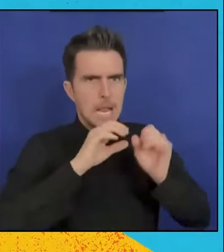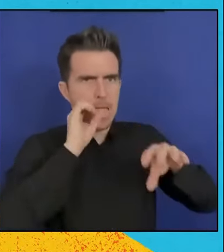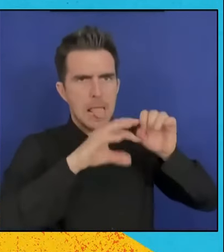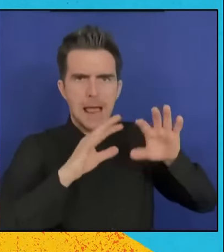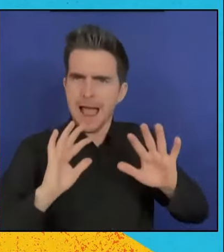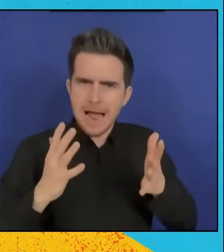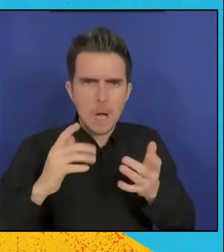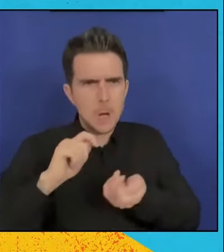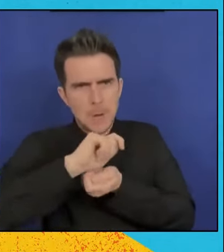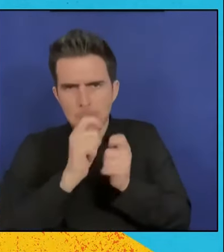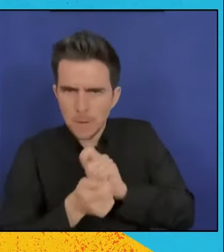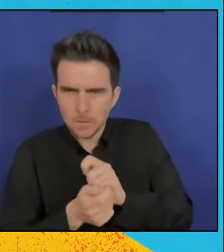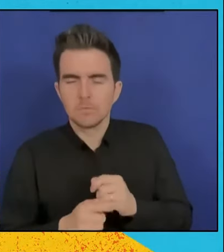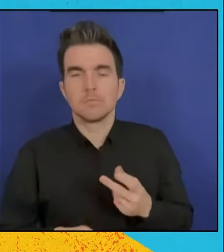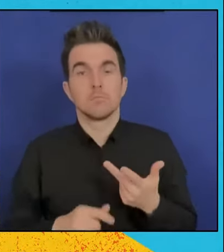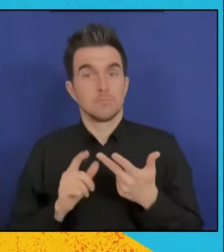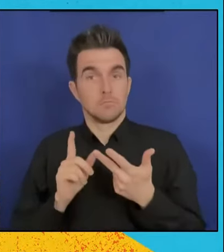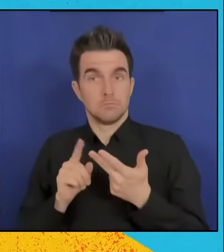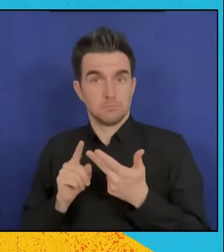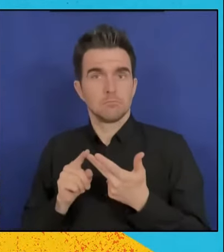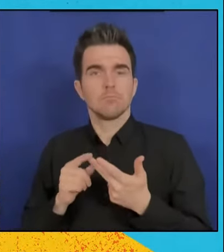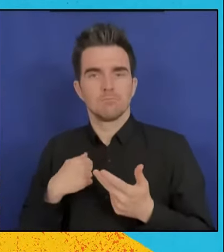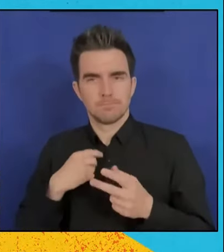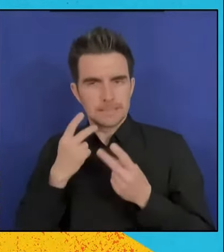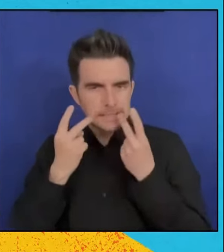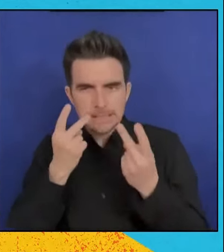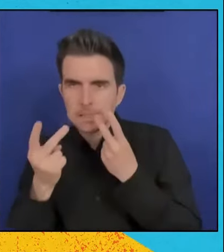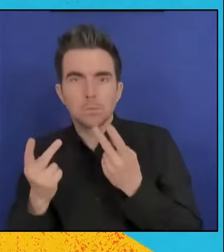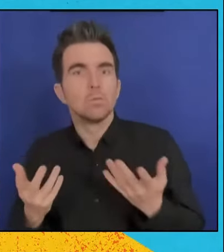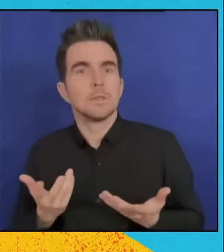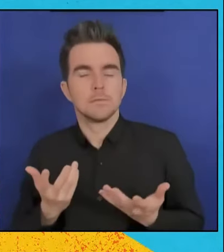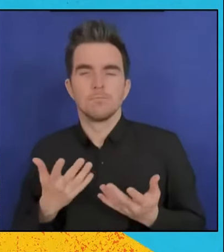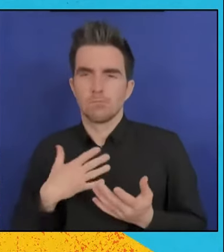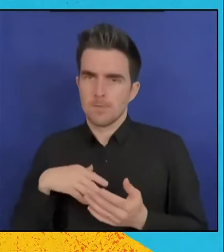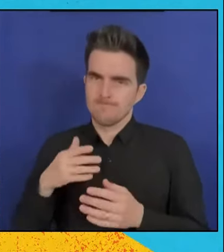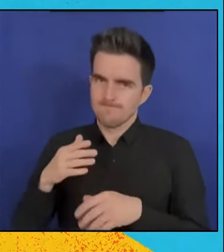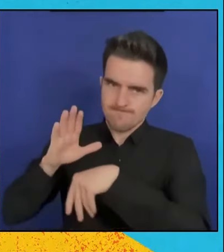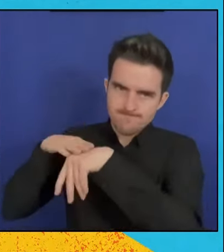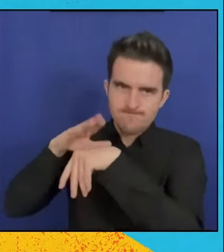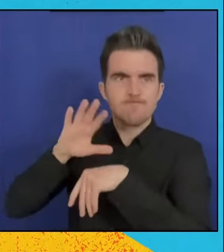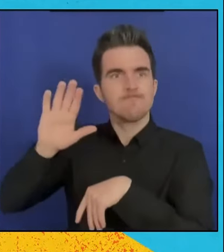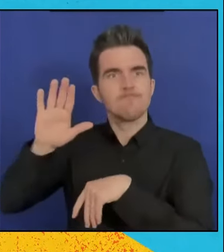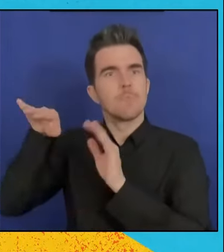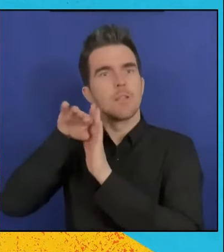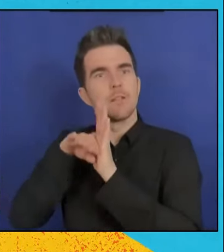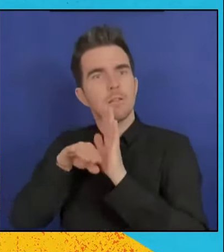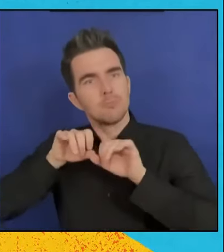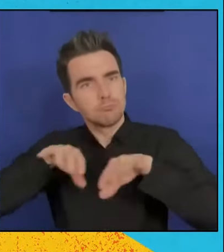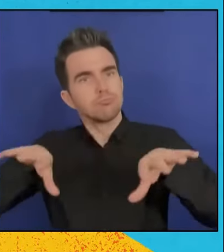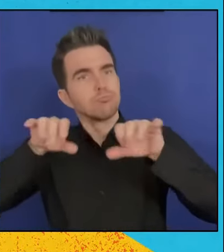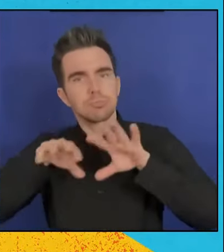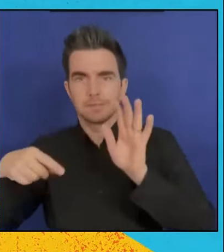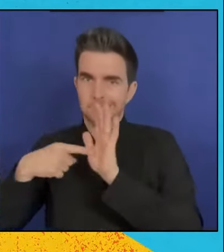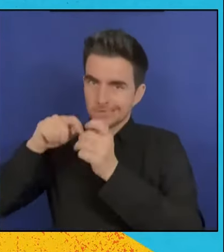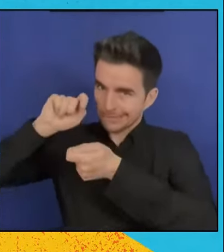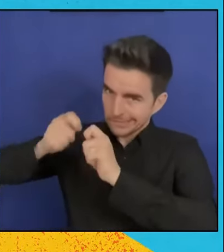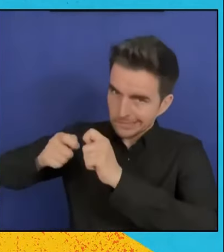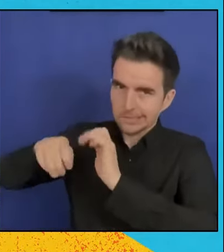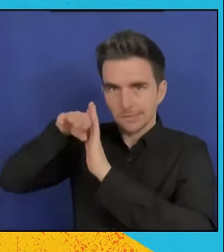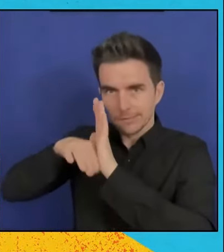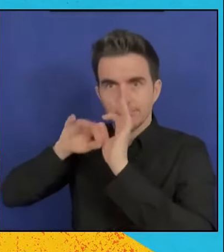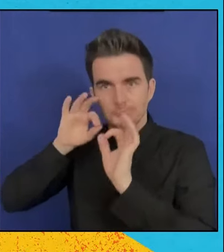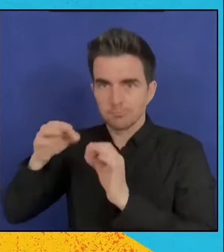government hand to hand in order to see how single-use plastic prohibitions and ban can be developing to the countries. And right